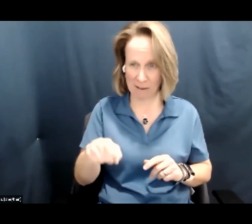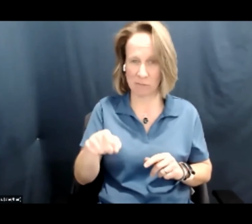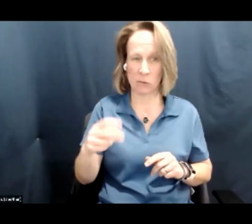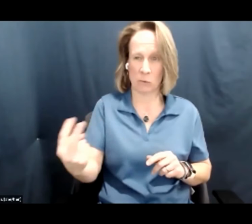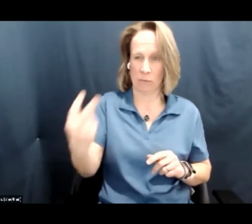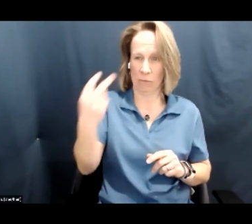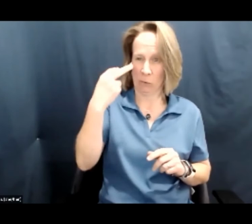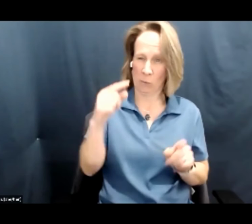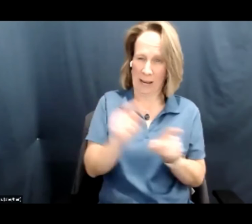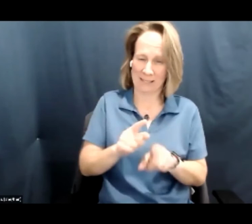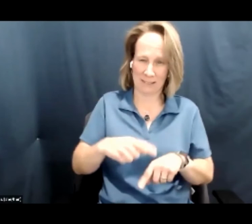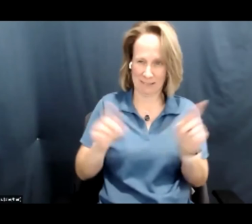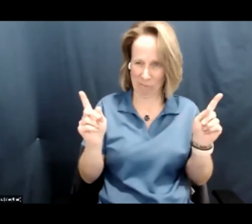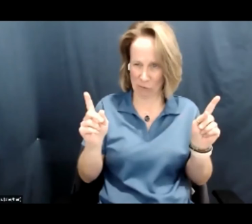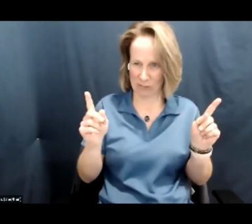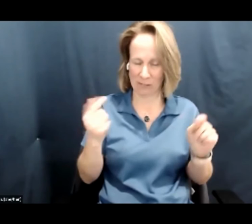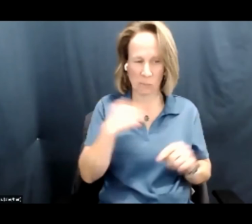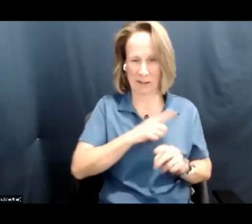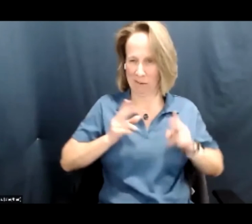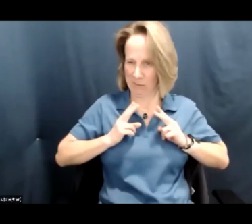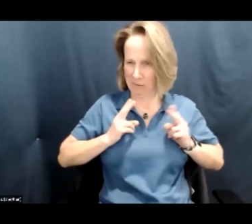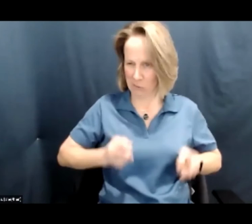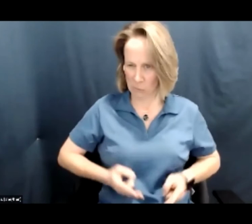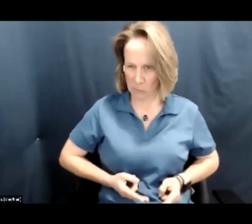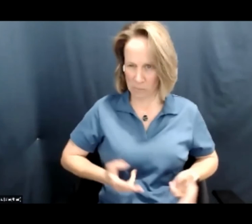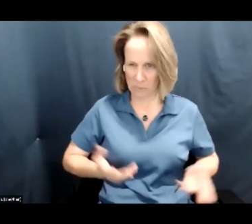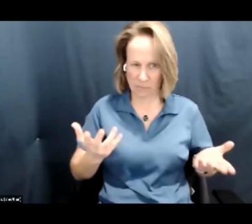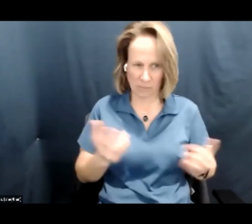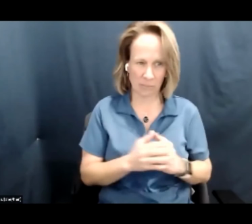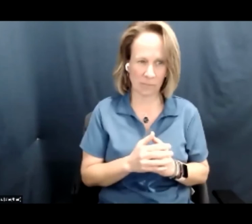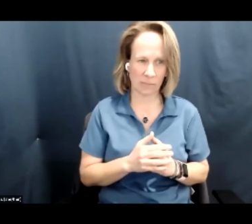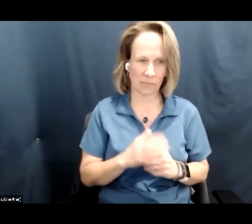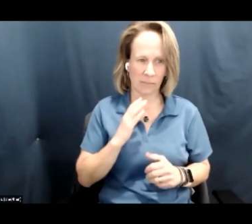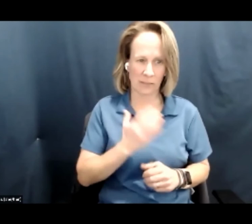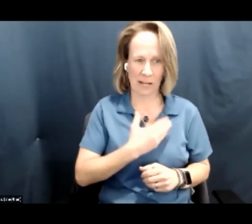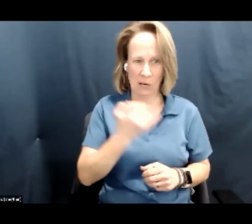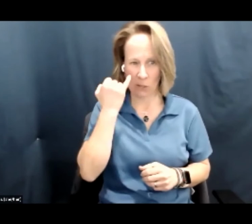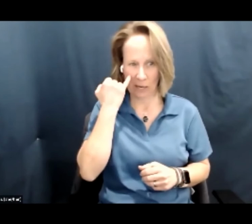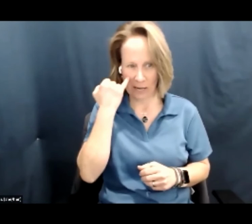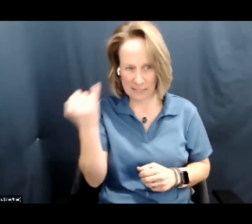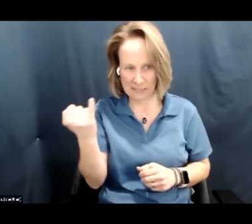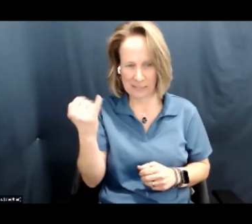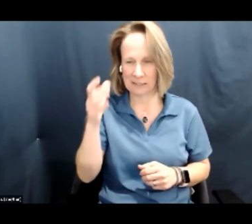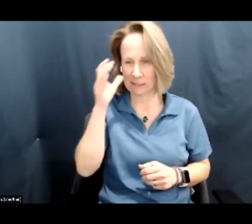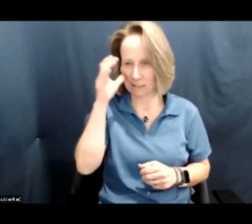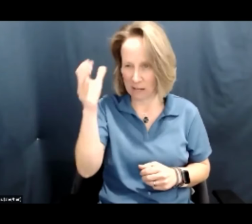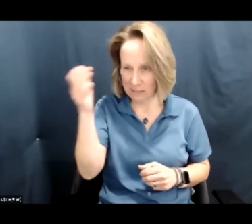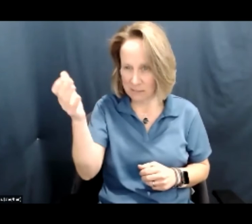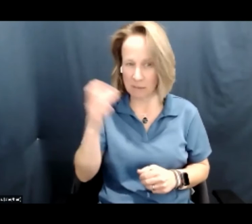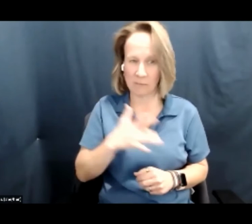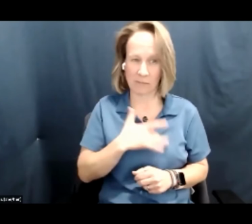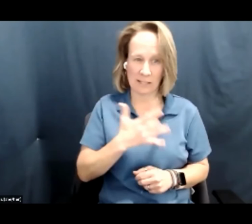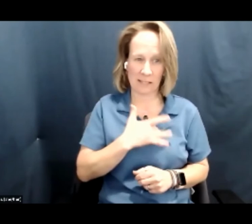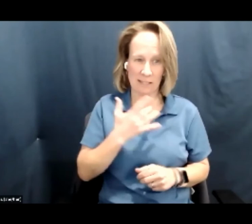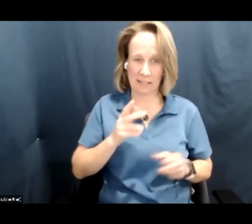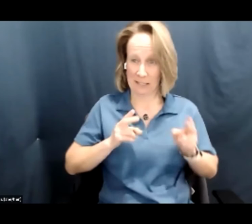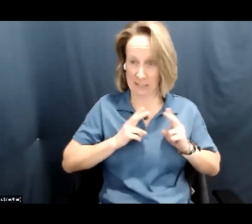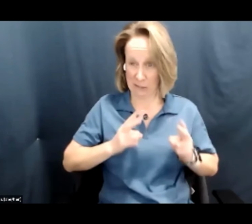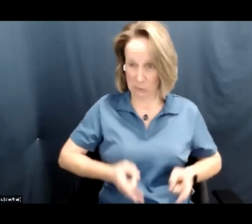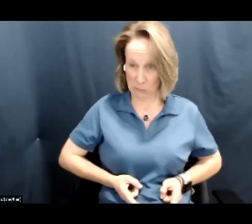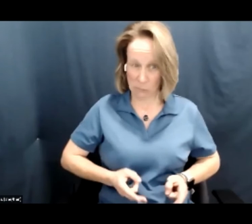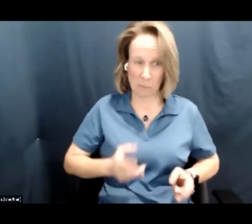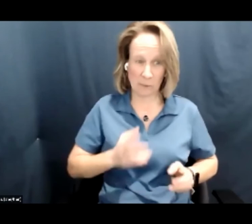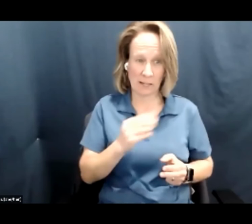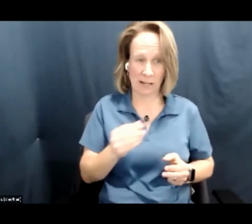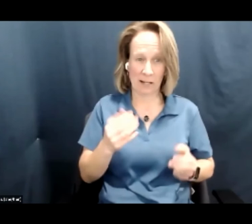that we are human and that our ideas and our concepts and our feelings are human and that we just want to be accepted